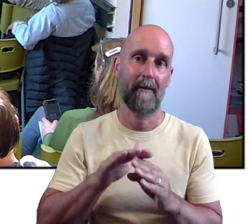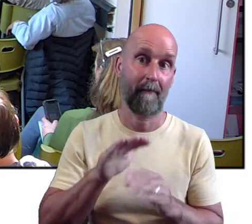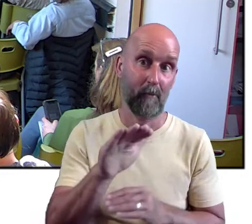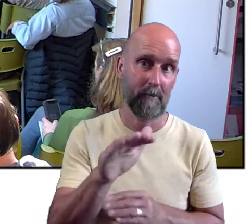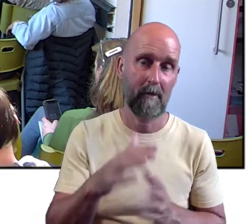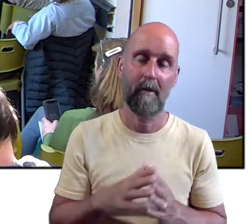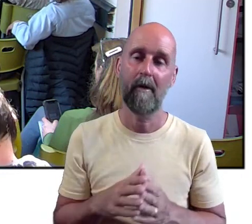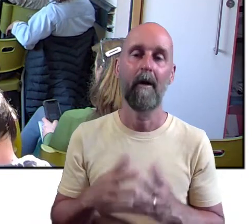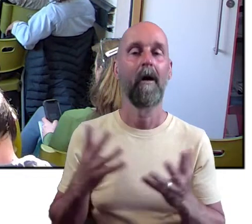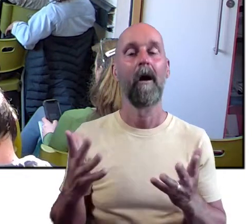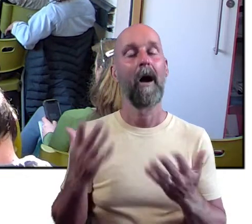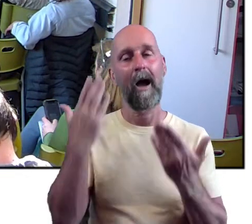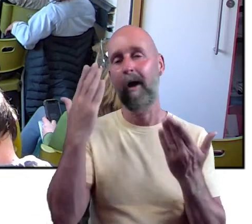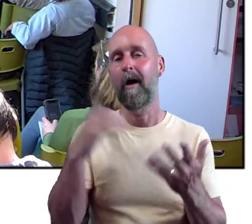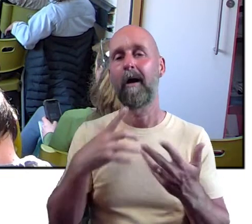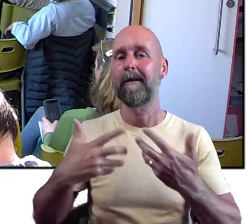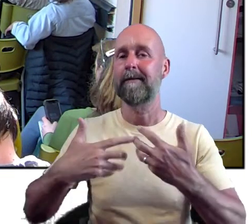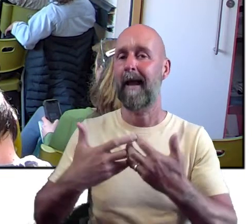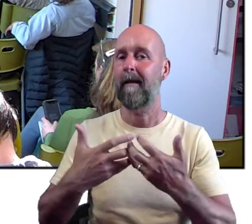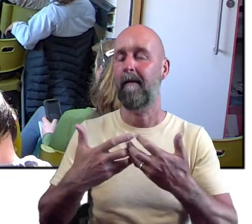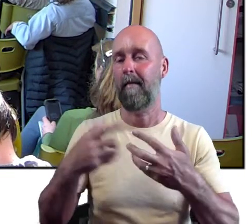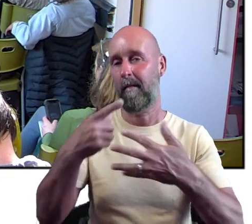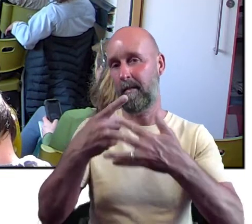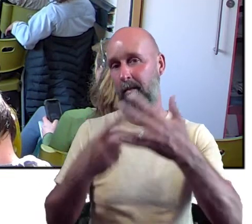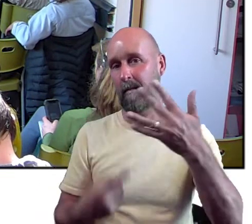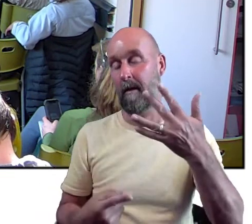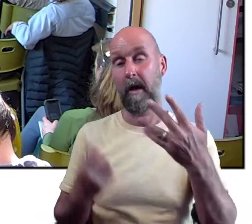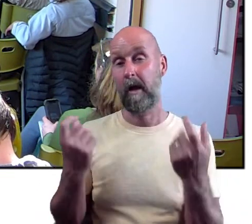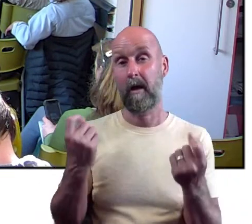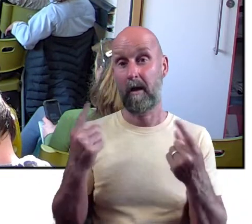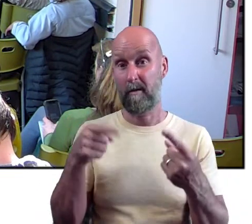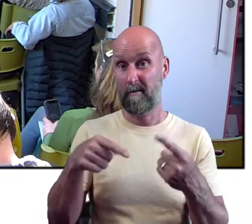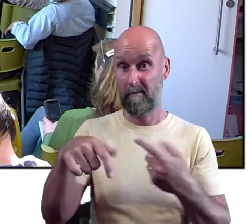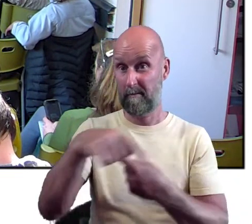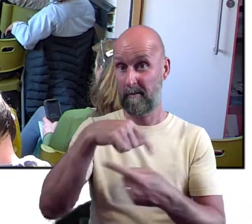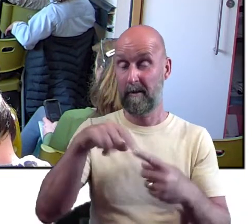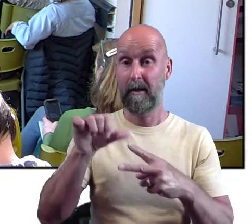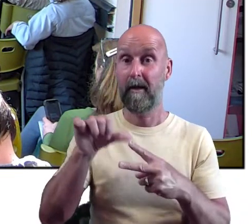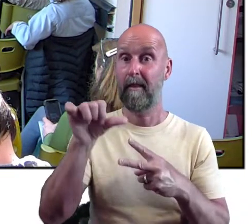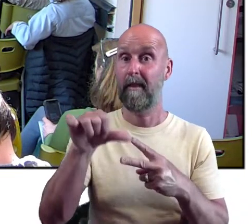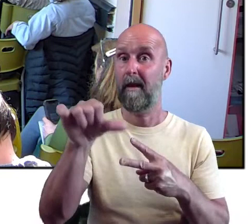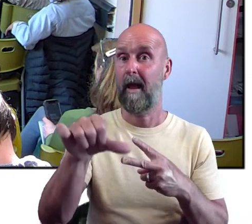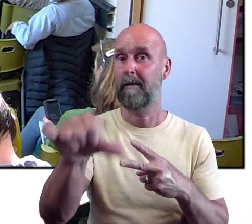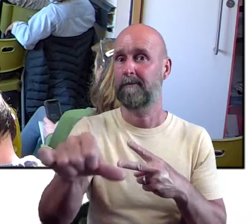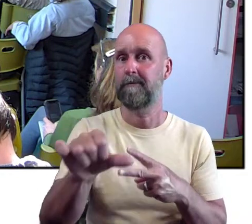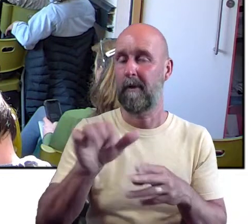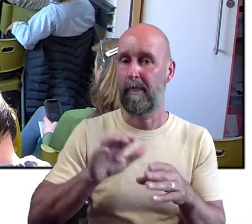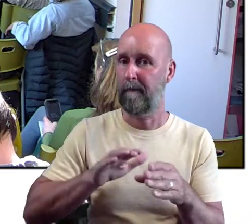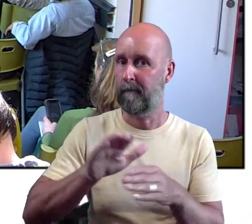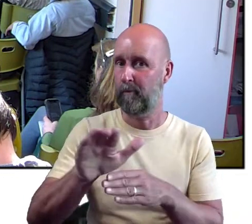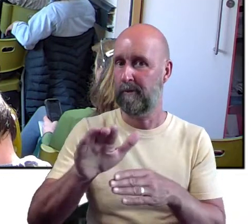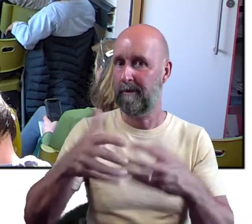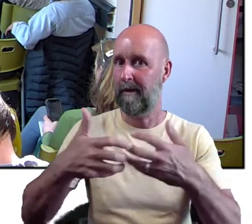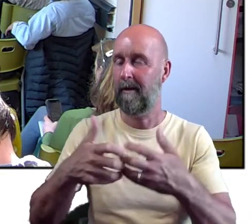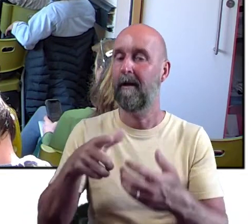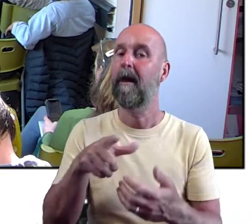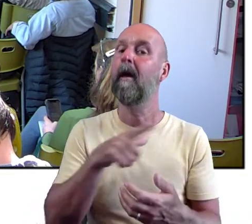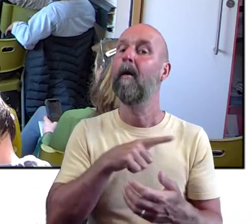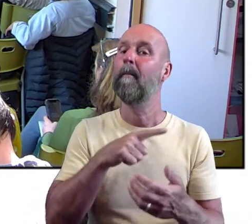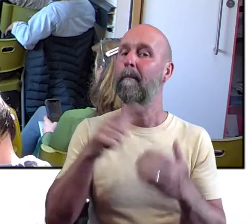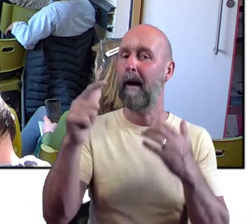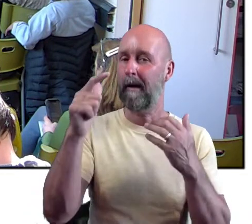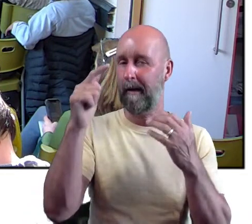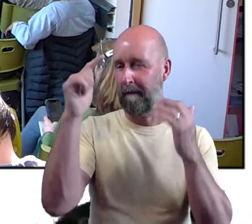technological capabilities, I have very little understanding of what like the next stage of that could be. But I think my like philosophy in this whole kind of thing is